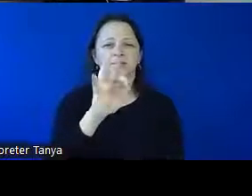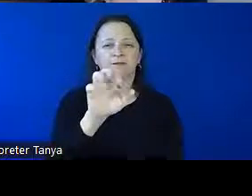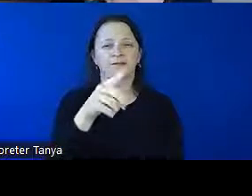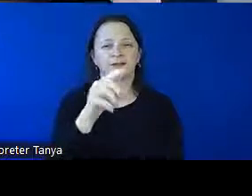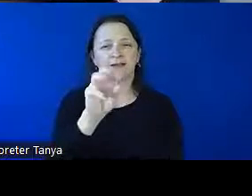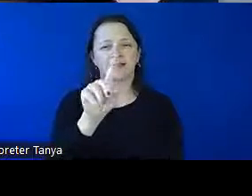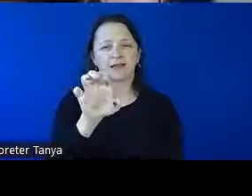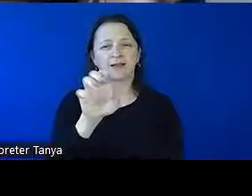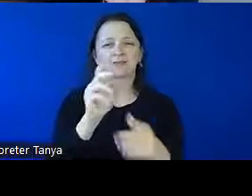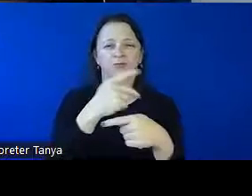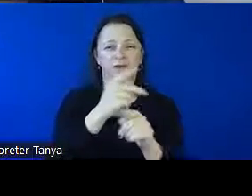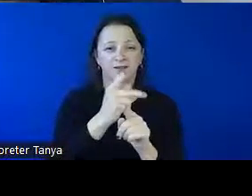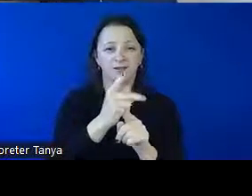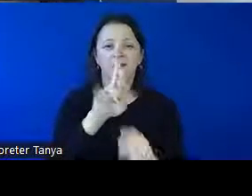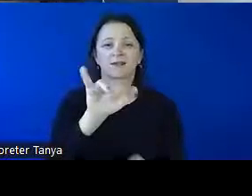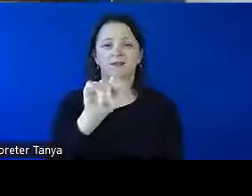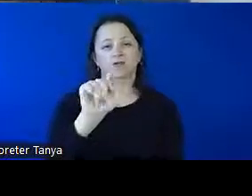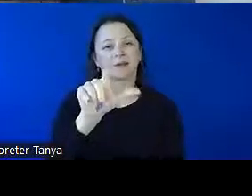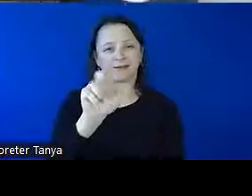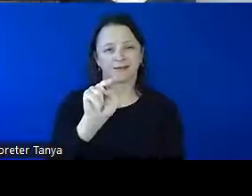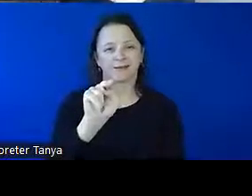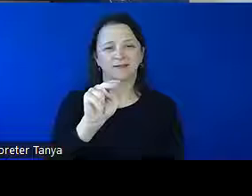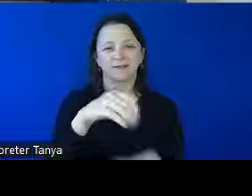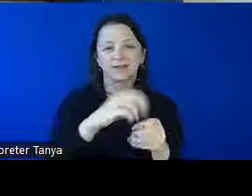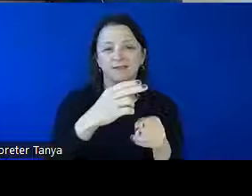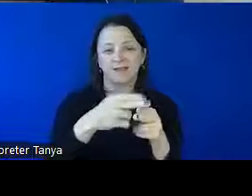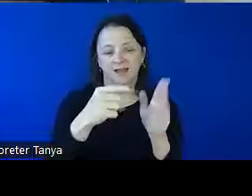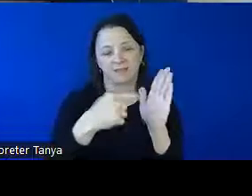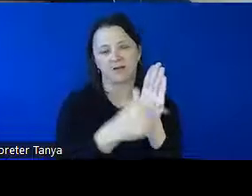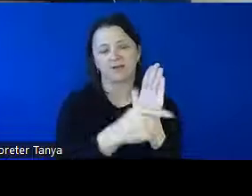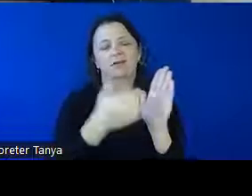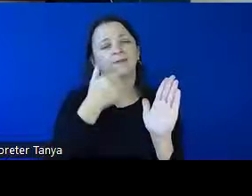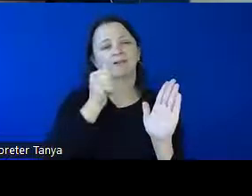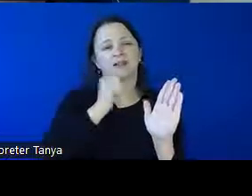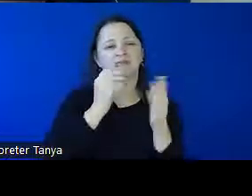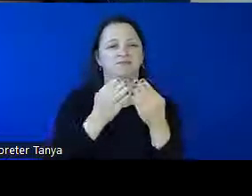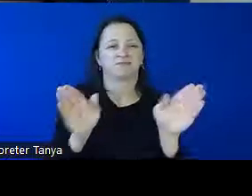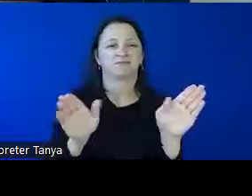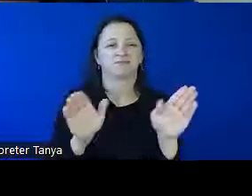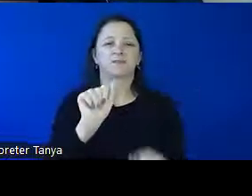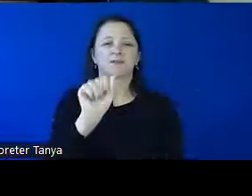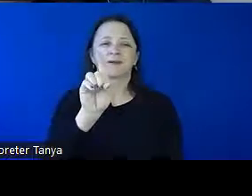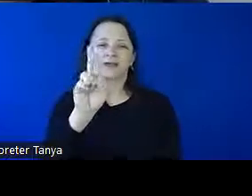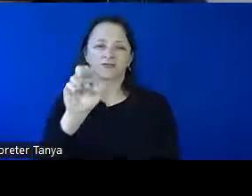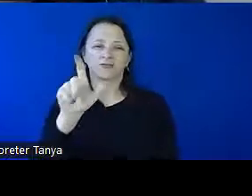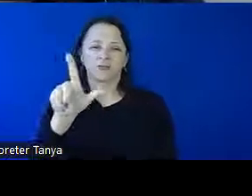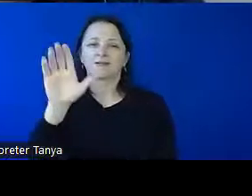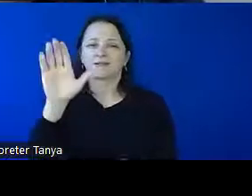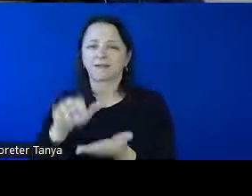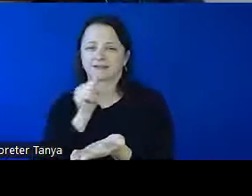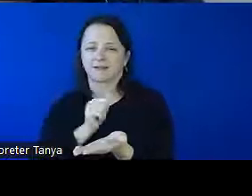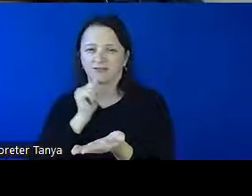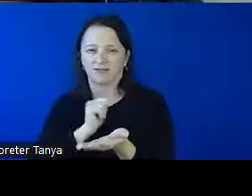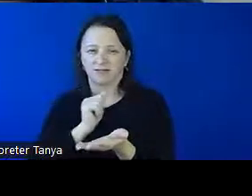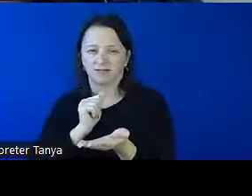that have Ritalin in the name, tend to be better tolerated than the Adderall in children.